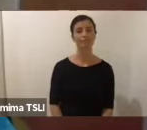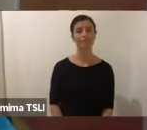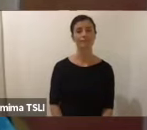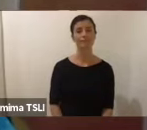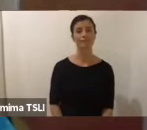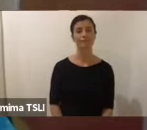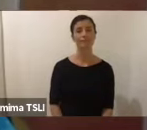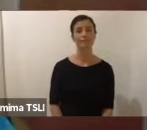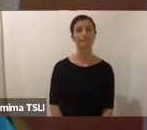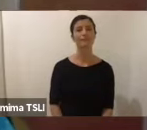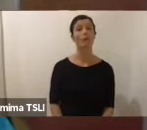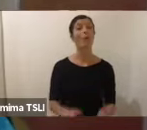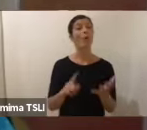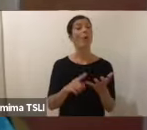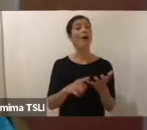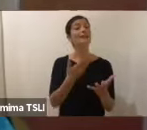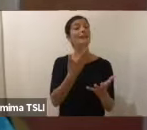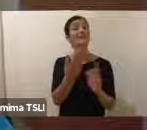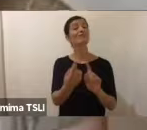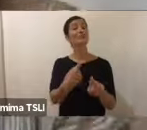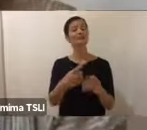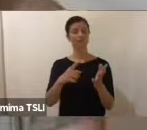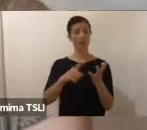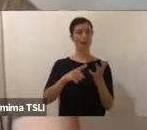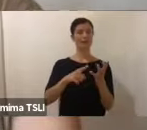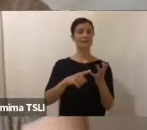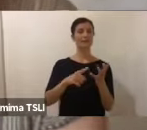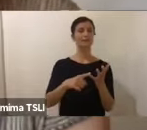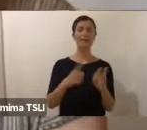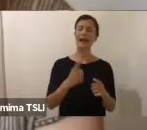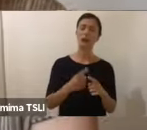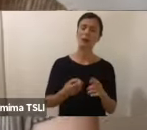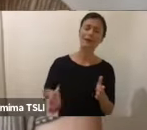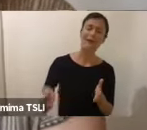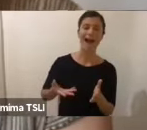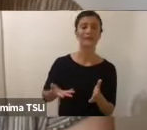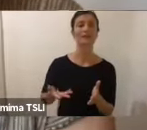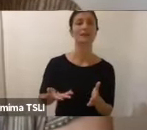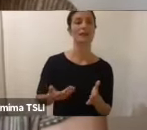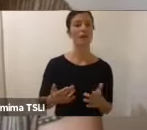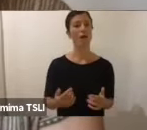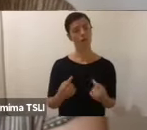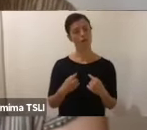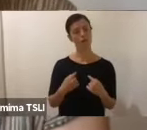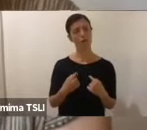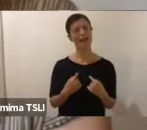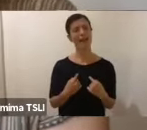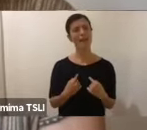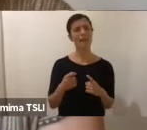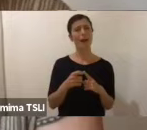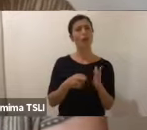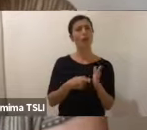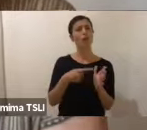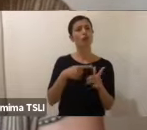piety 30 seconds do you want to say something just quickly to add that to me it's really a praxis it's about praxis just like